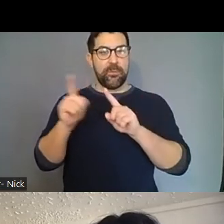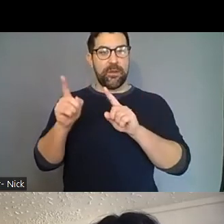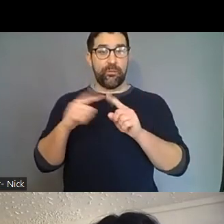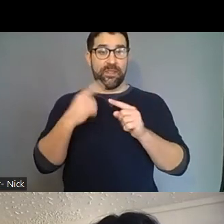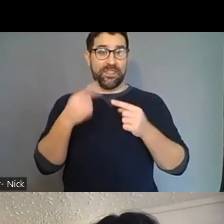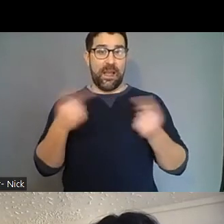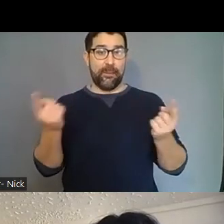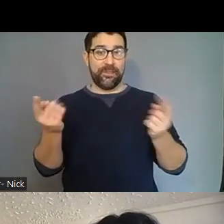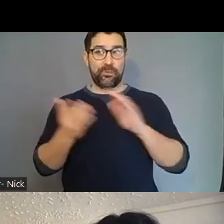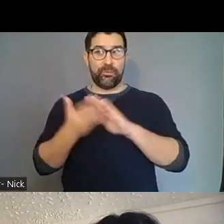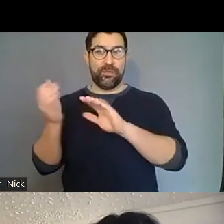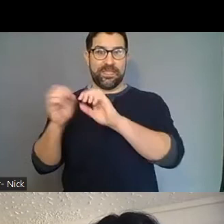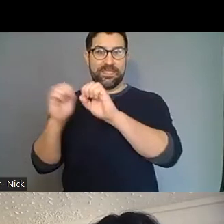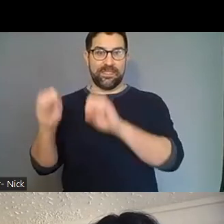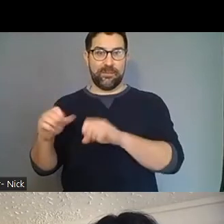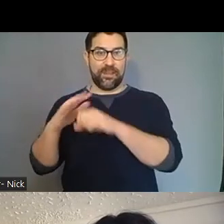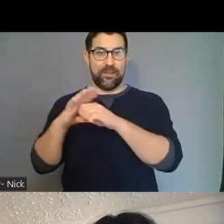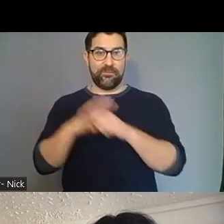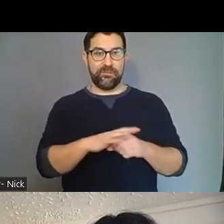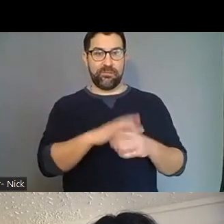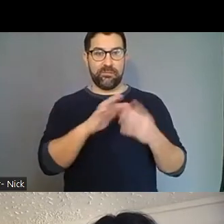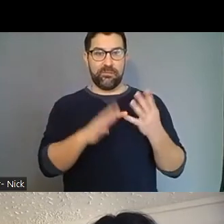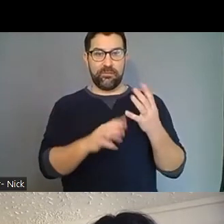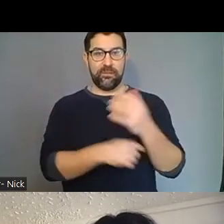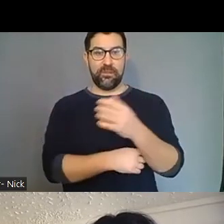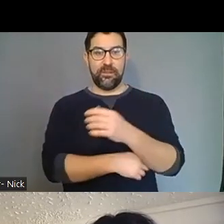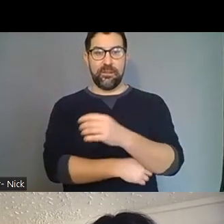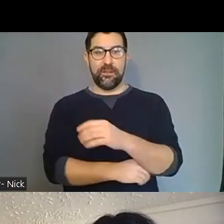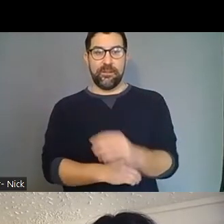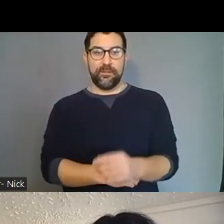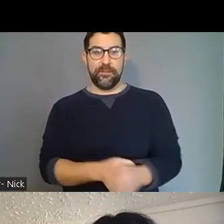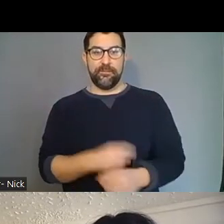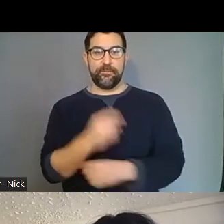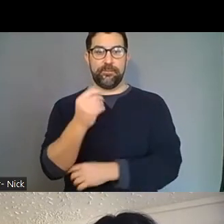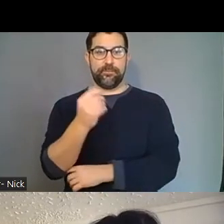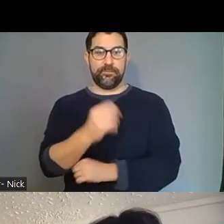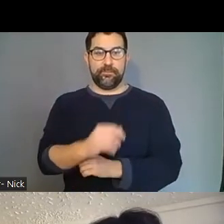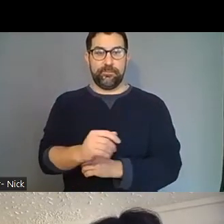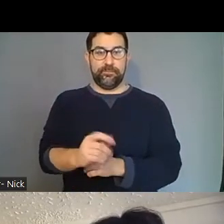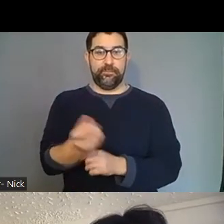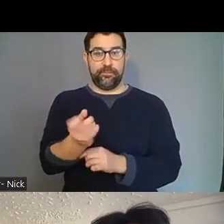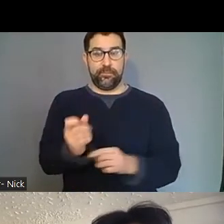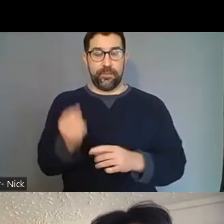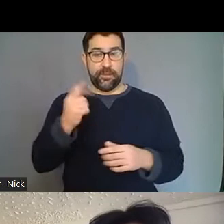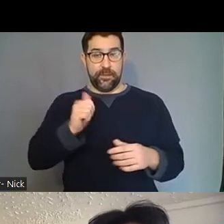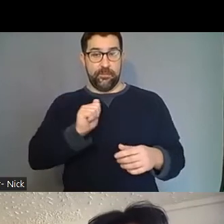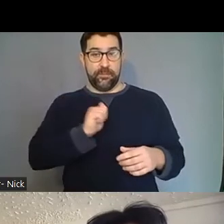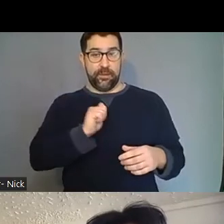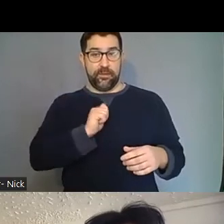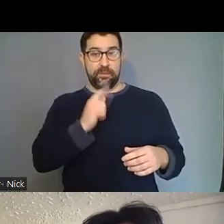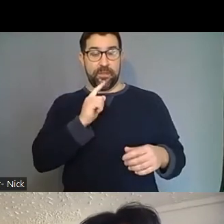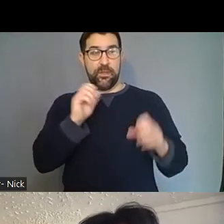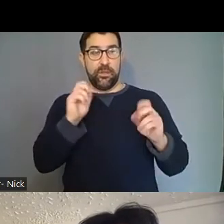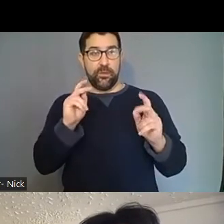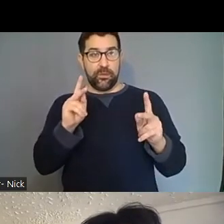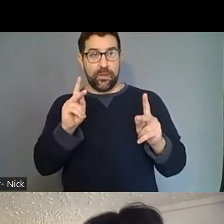opposite. And so kind of what I've taken from that is definitely doing it myself and saying, hey, Lori Lightfoot